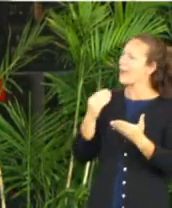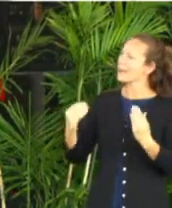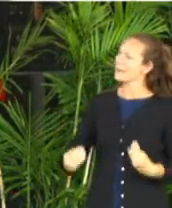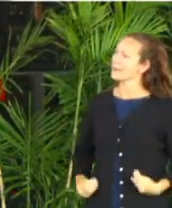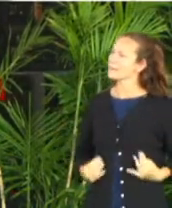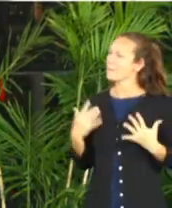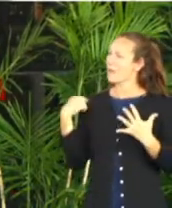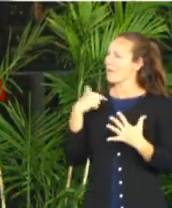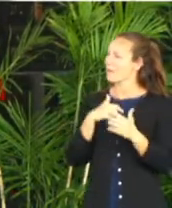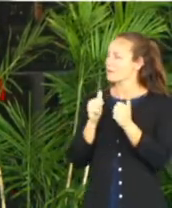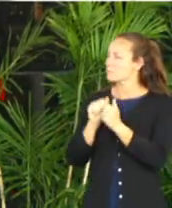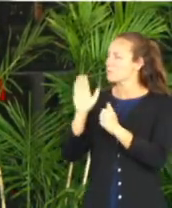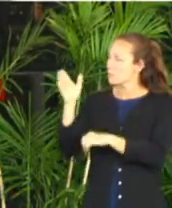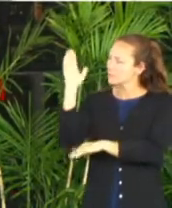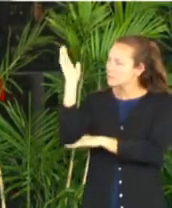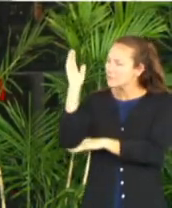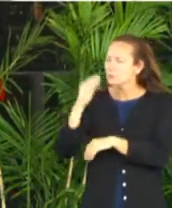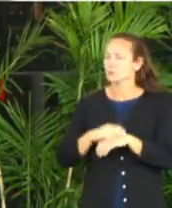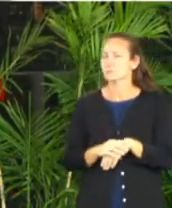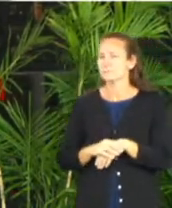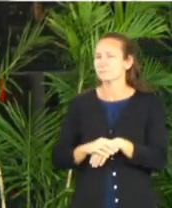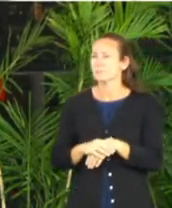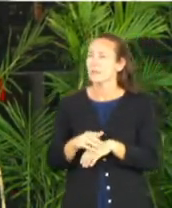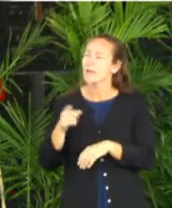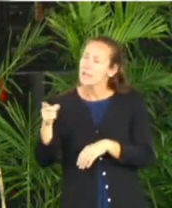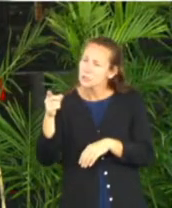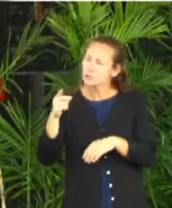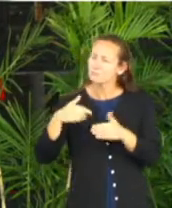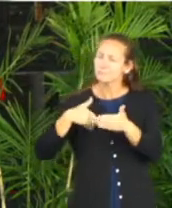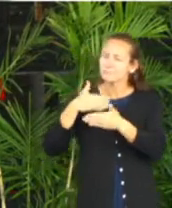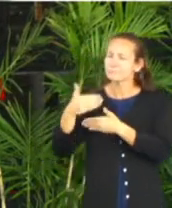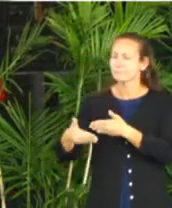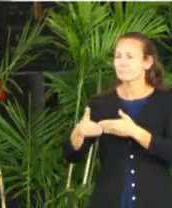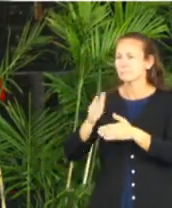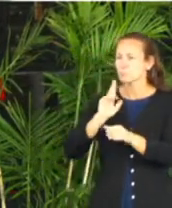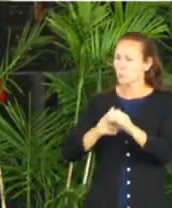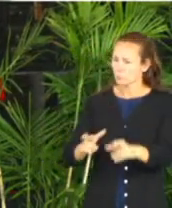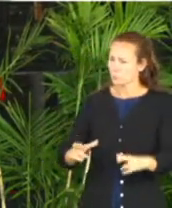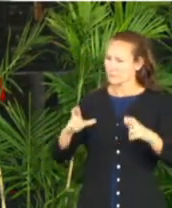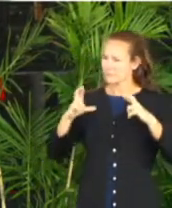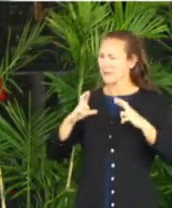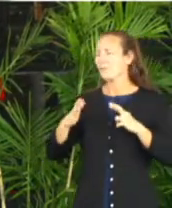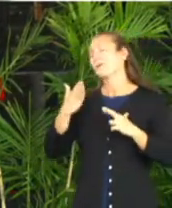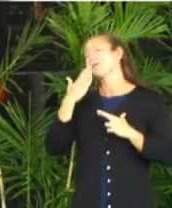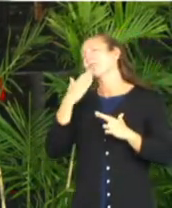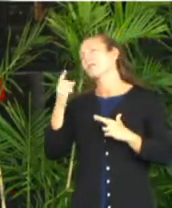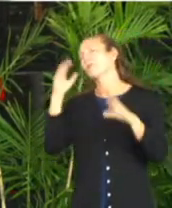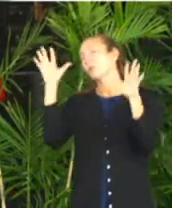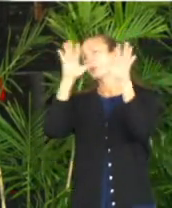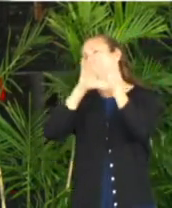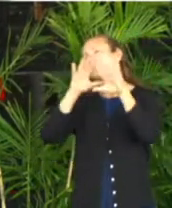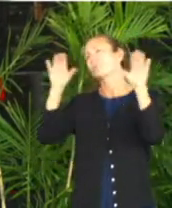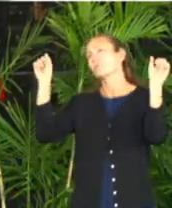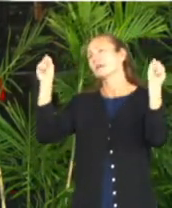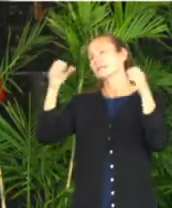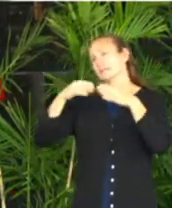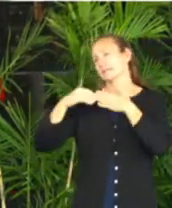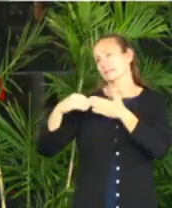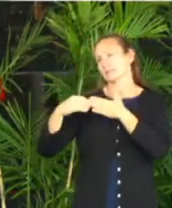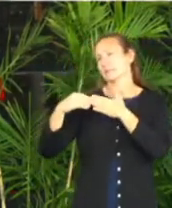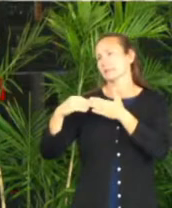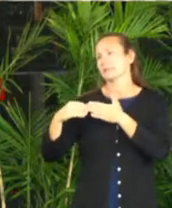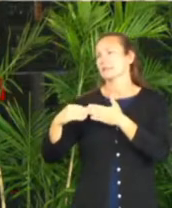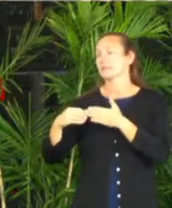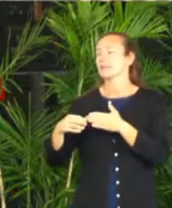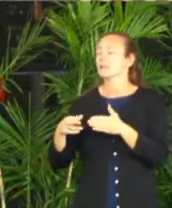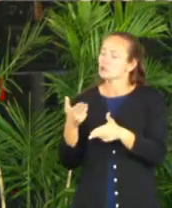with your words. Moreover, as you head off to retirement, we thank you for your presidency as you led us with courage and love during surely what is one of the